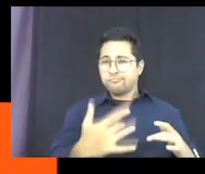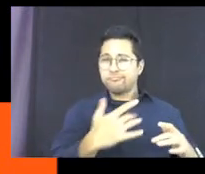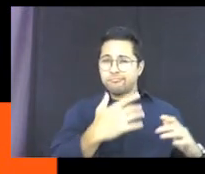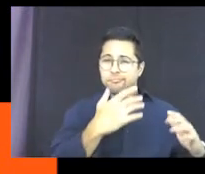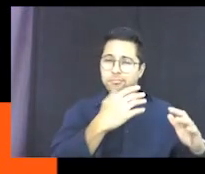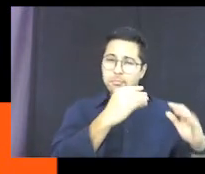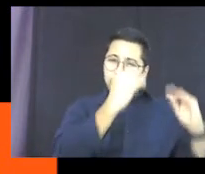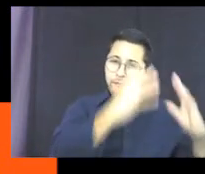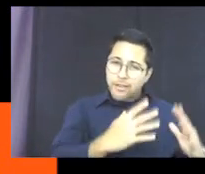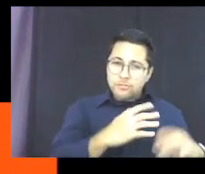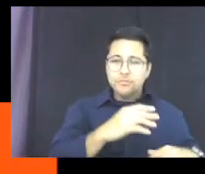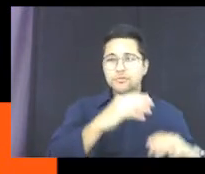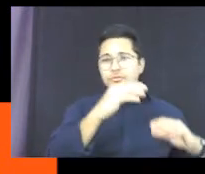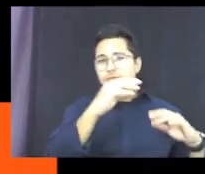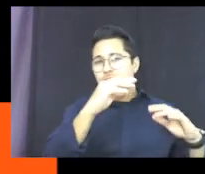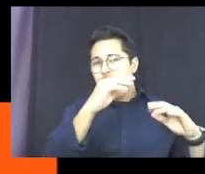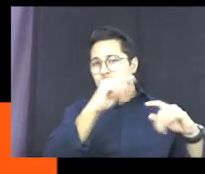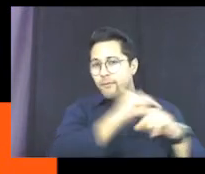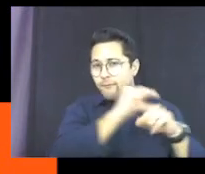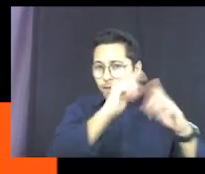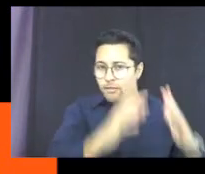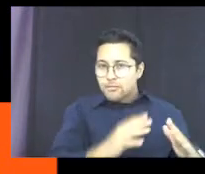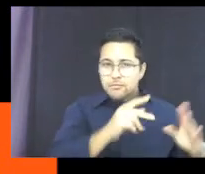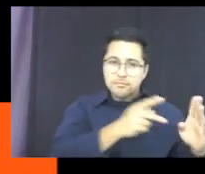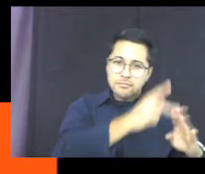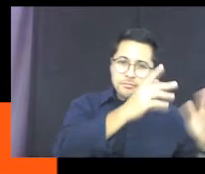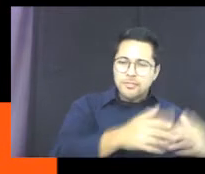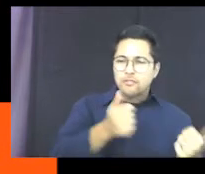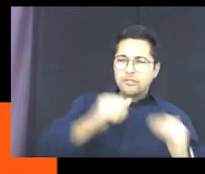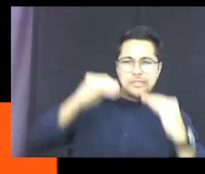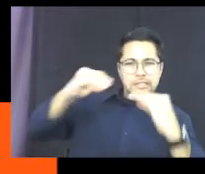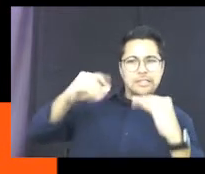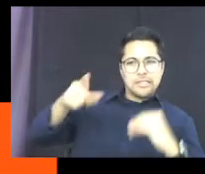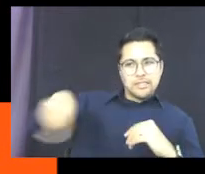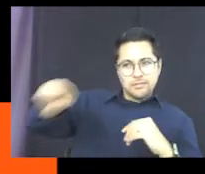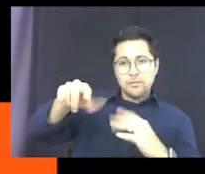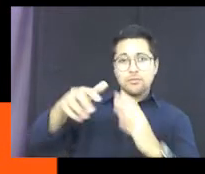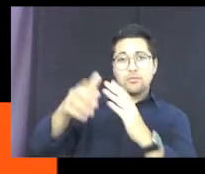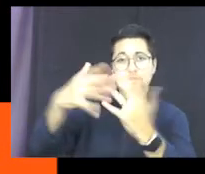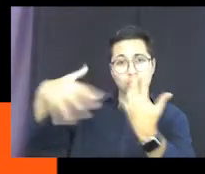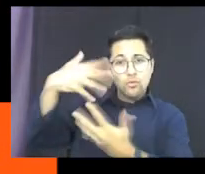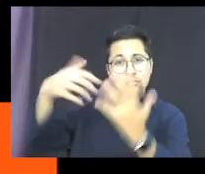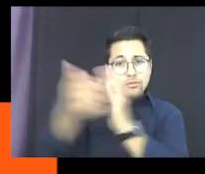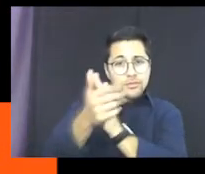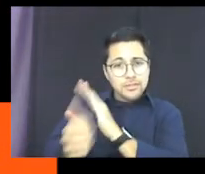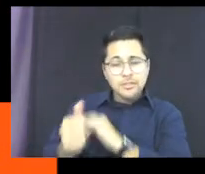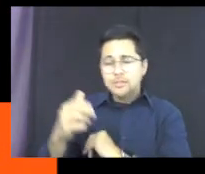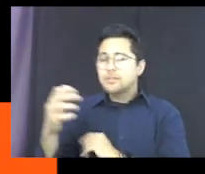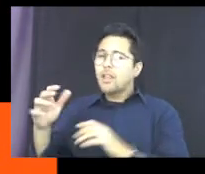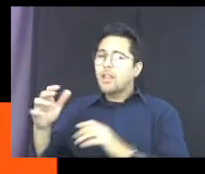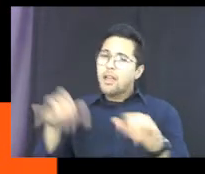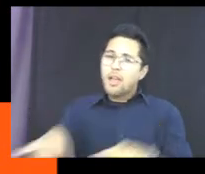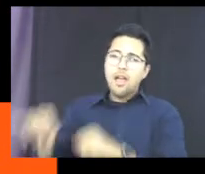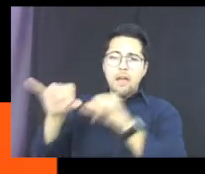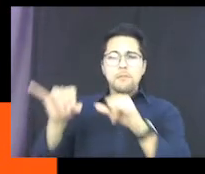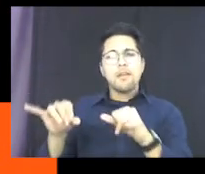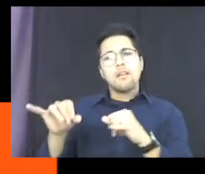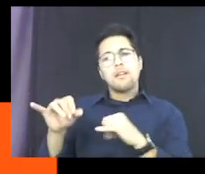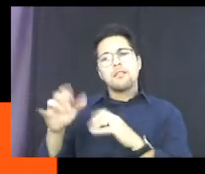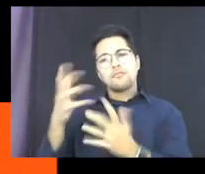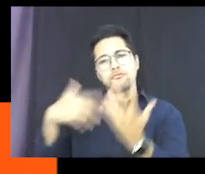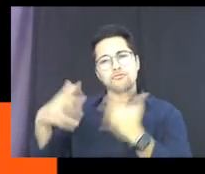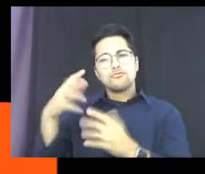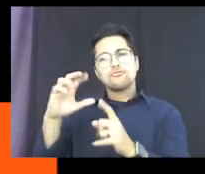teachers, and they attempt to teach autistic individuals the social skills and common social rules, spoken